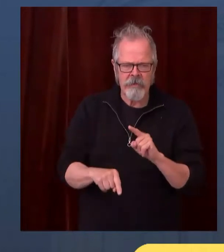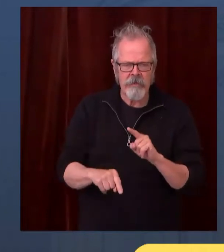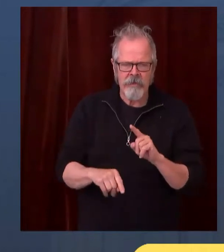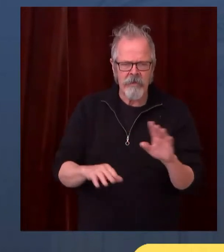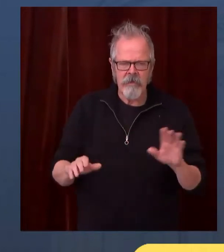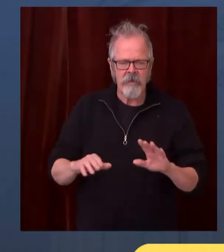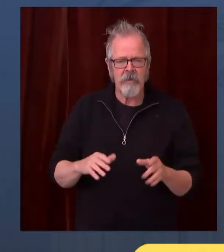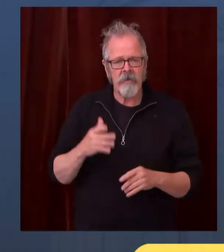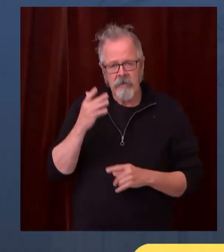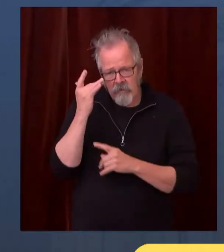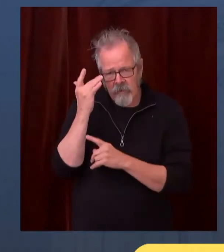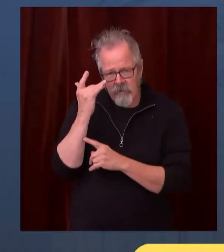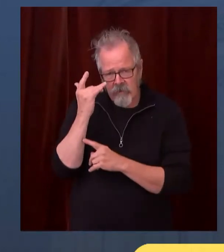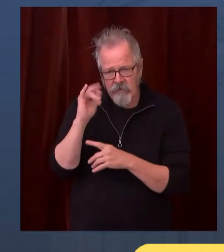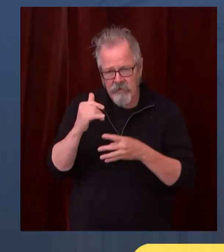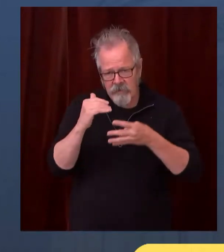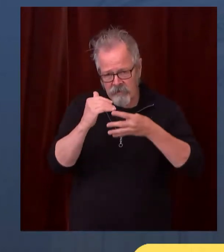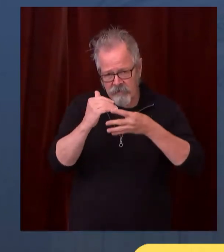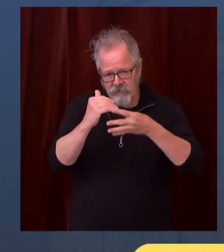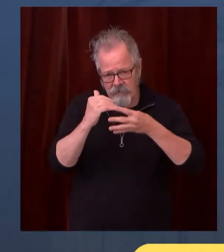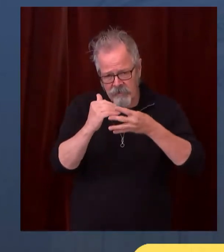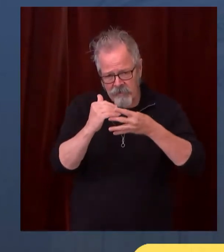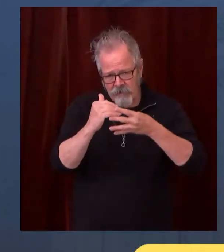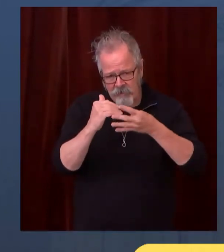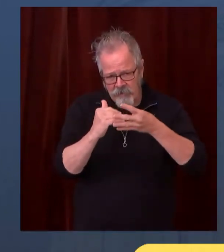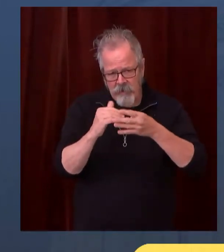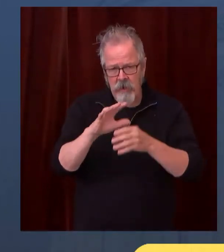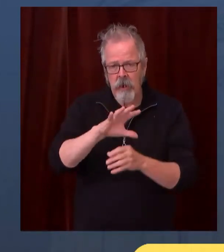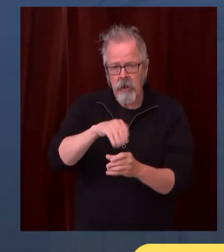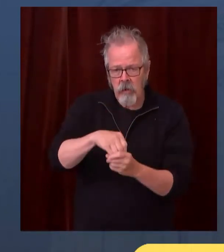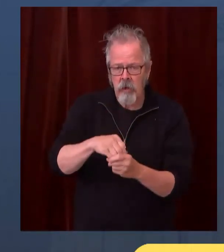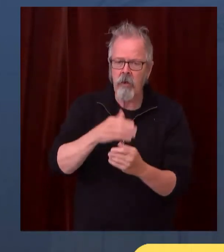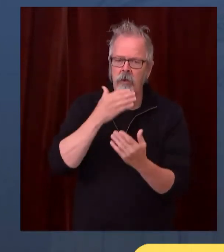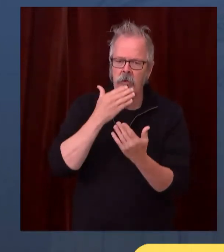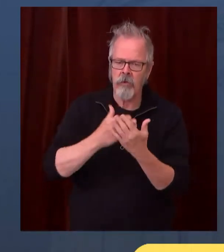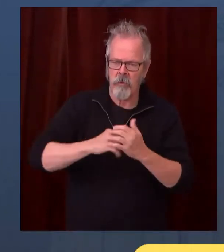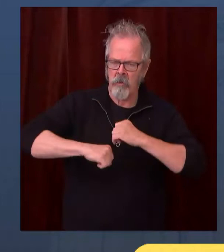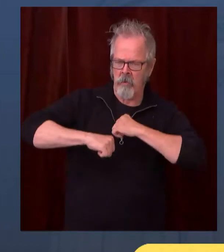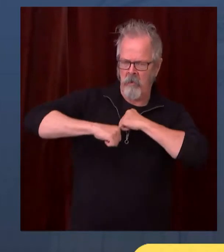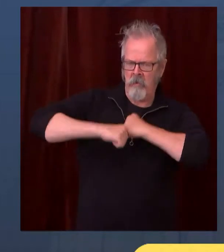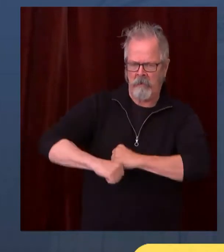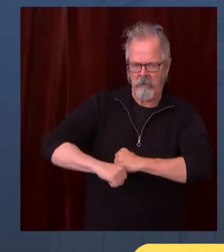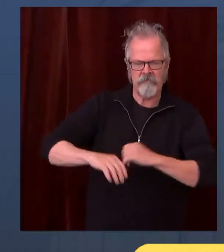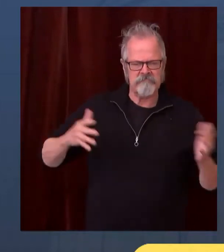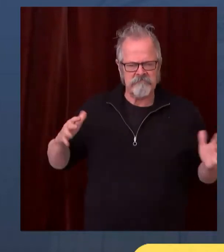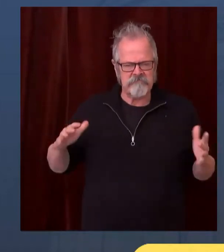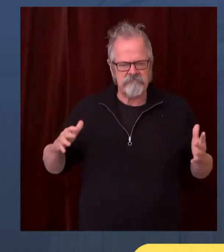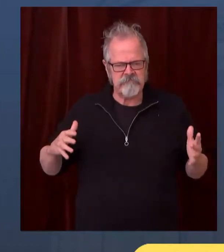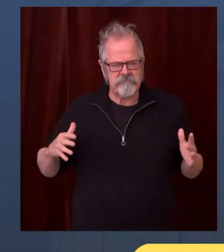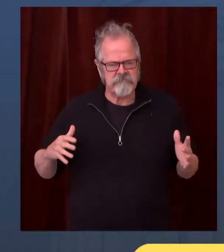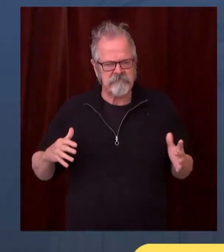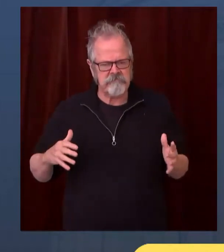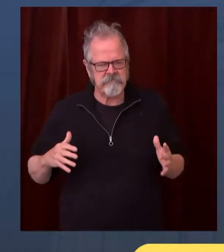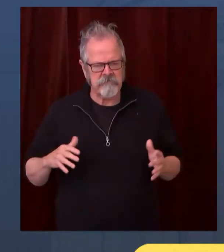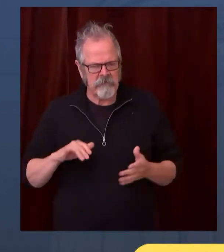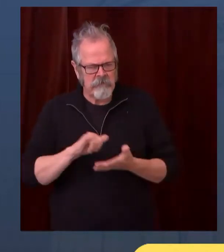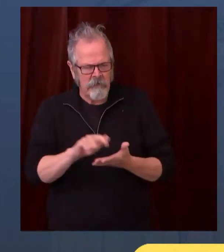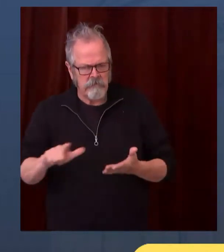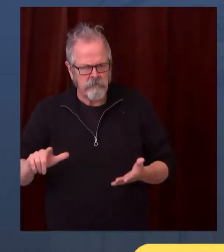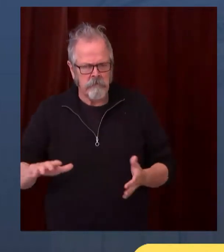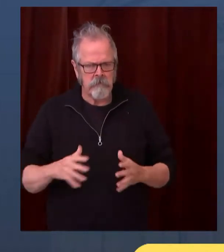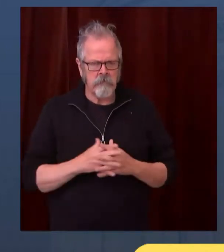in existence for residents in all of the phases, particularly starting with insisting in phase 1 that we do